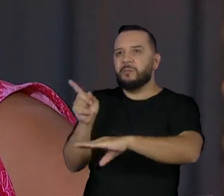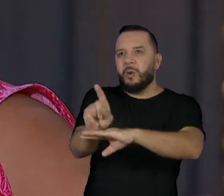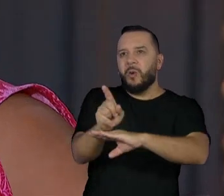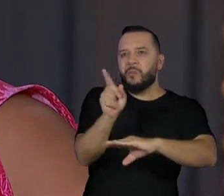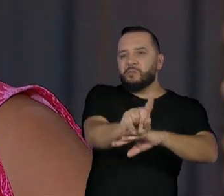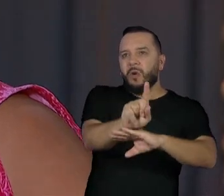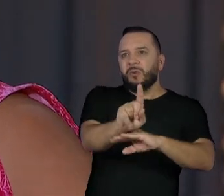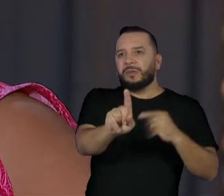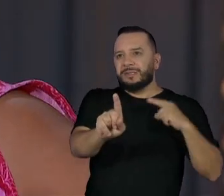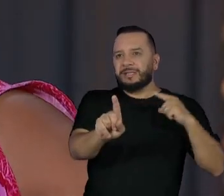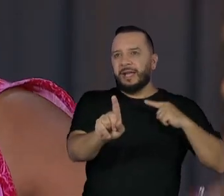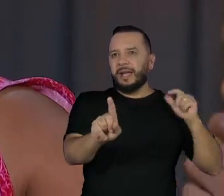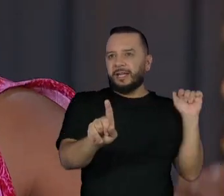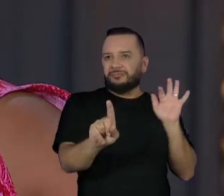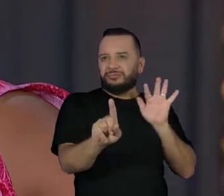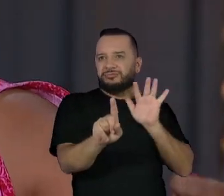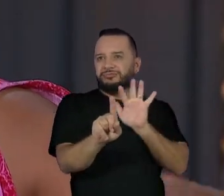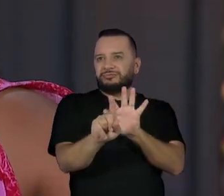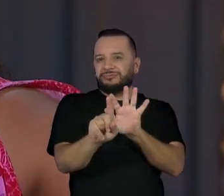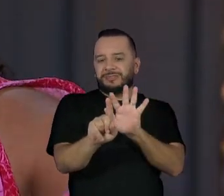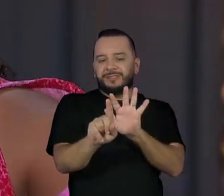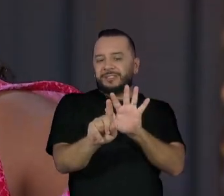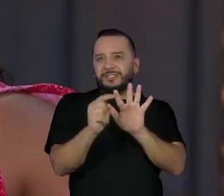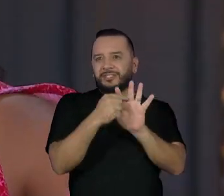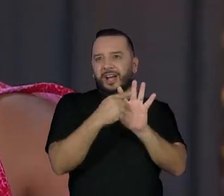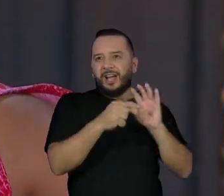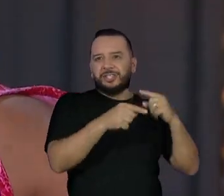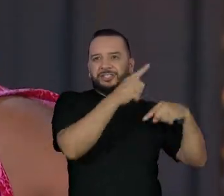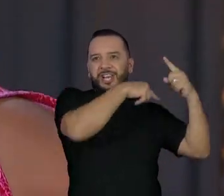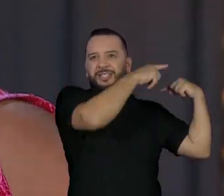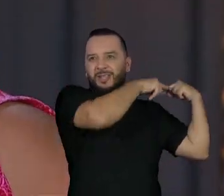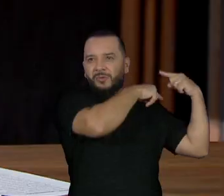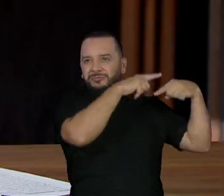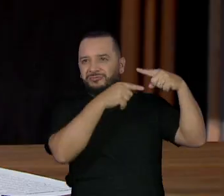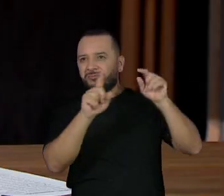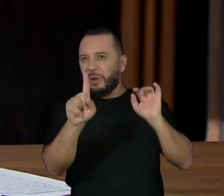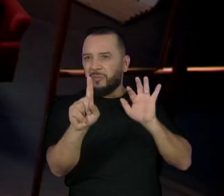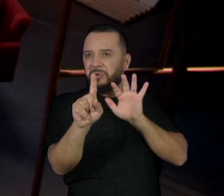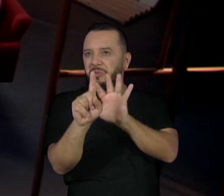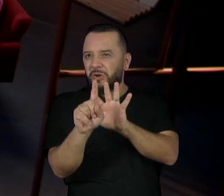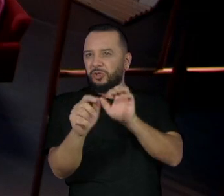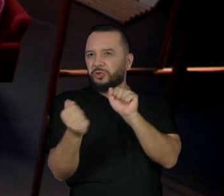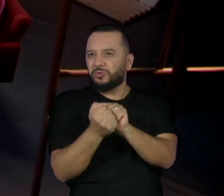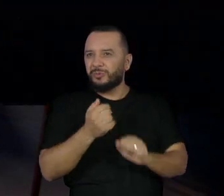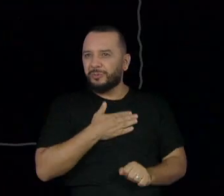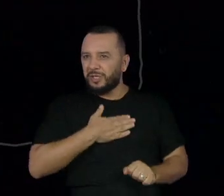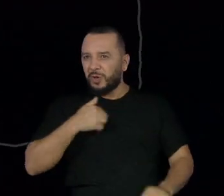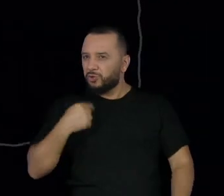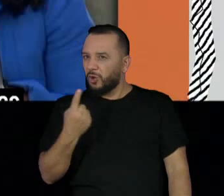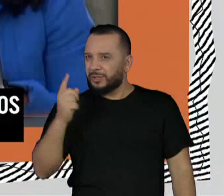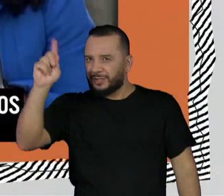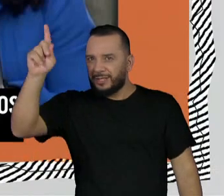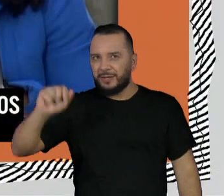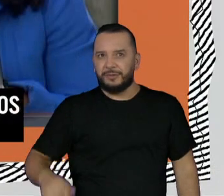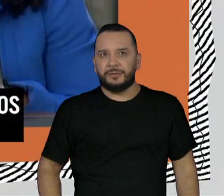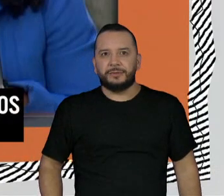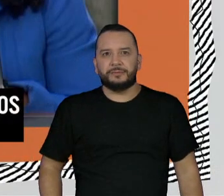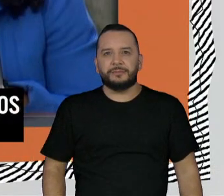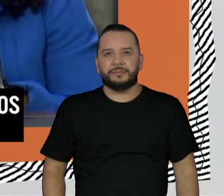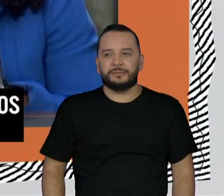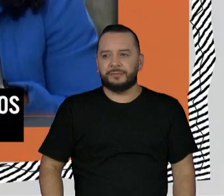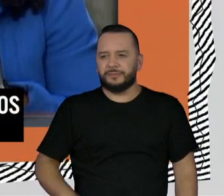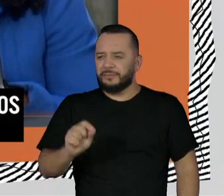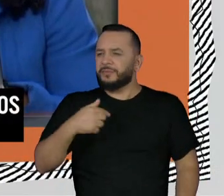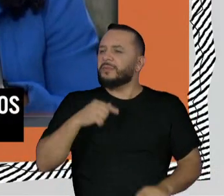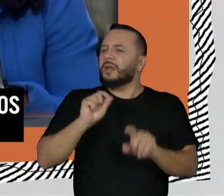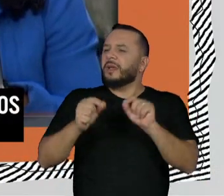comigo aqui, que estão me dando força para que outras pessoas também venham. Você não está sozinha. Não estou sozinha. What would you say,